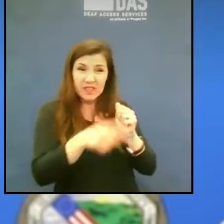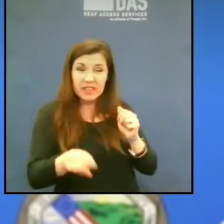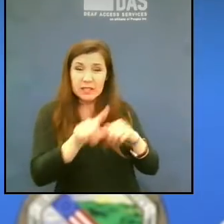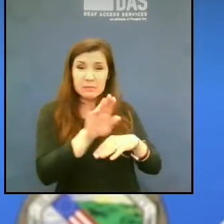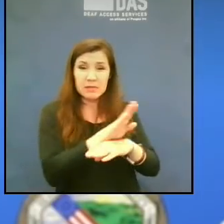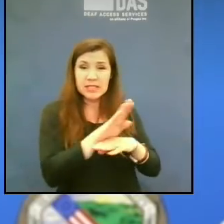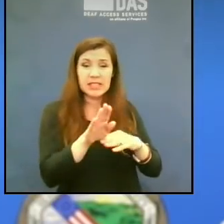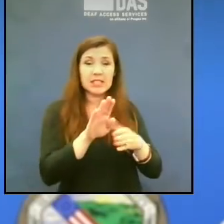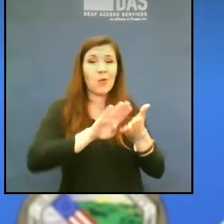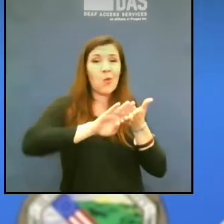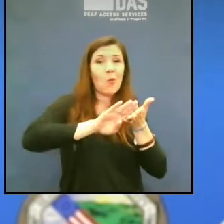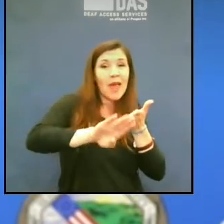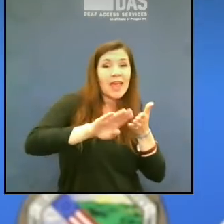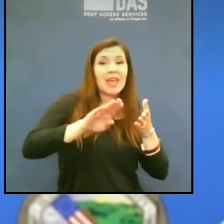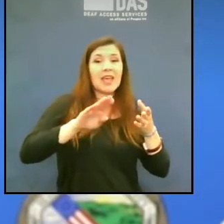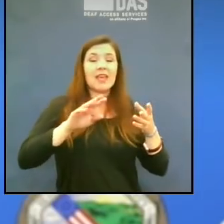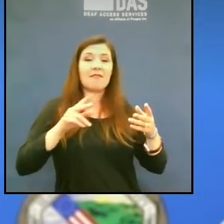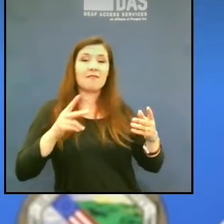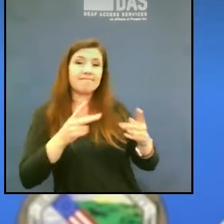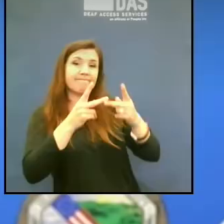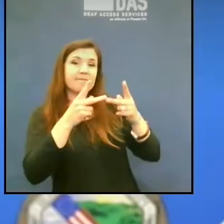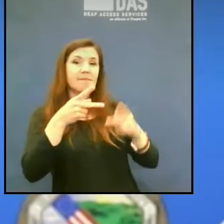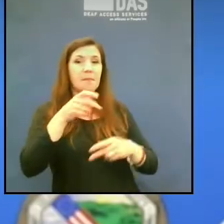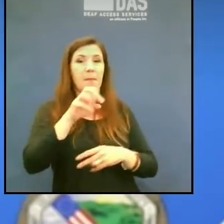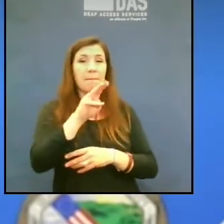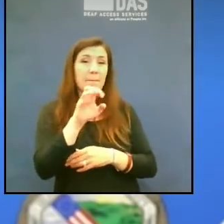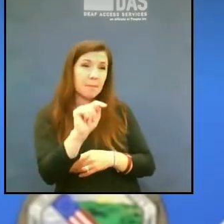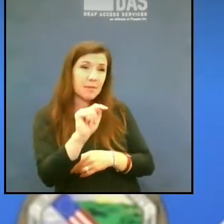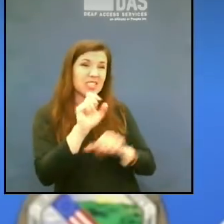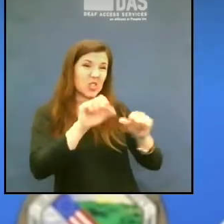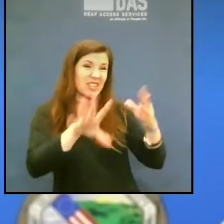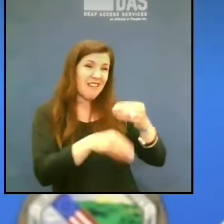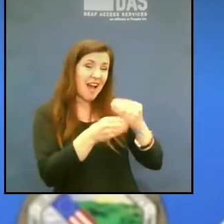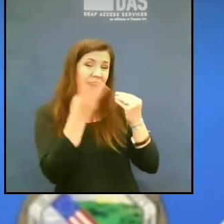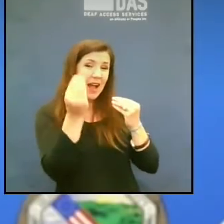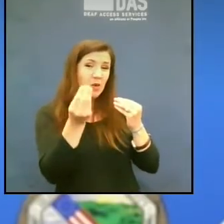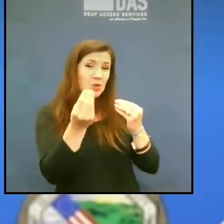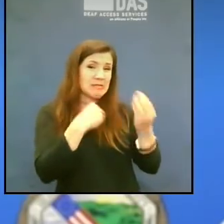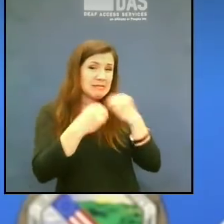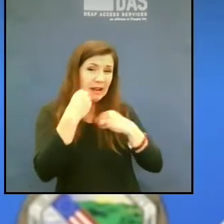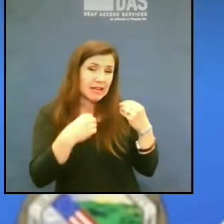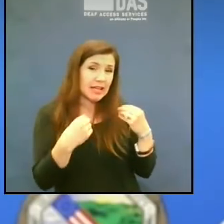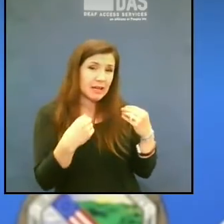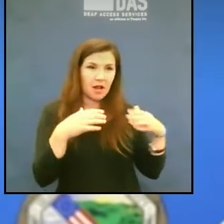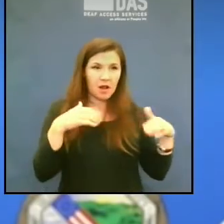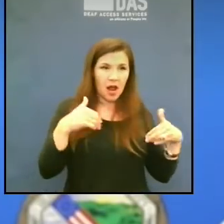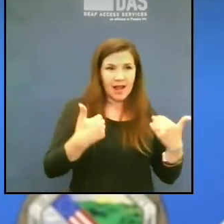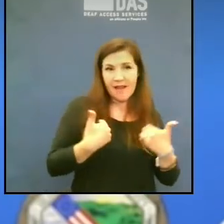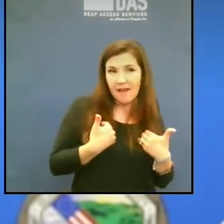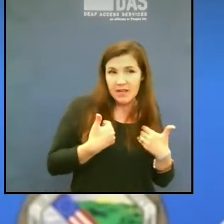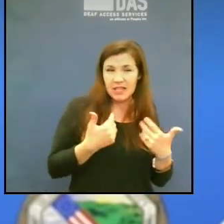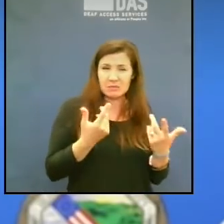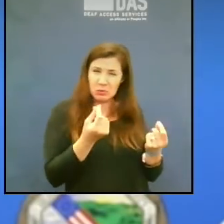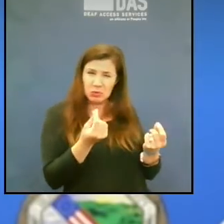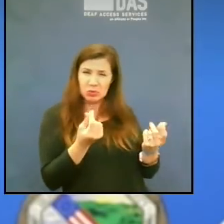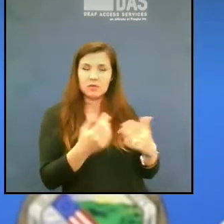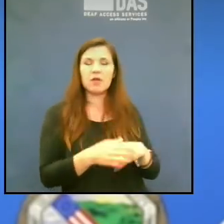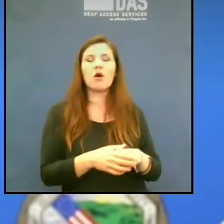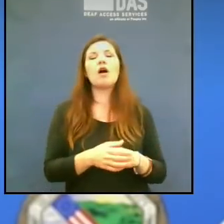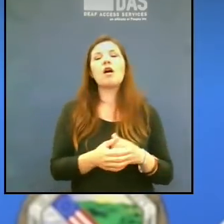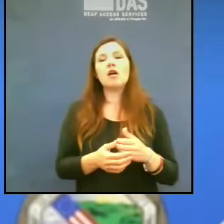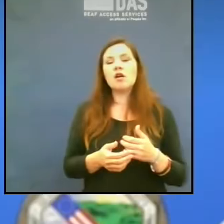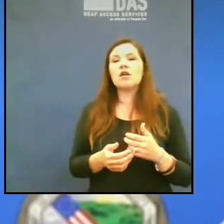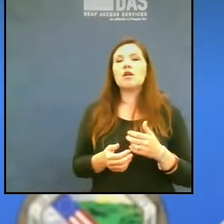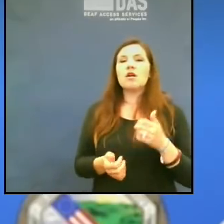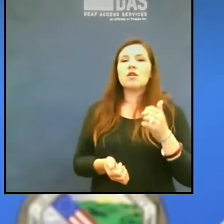try and waive any permits necessary so that they can add outdoor dining to their businesses during this time specifically? Well, the vast majority of